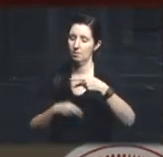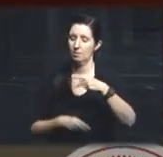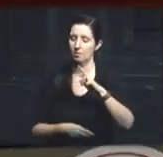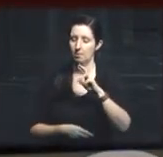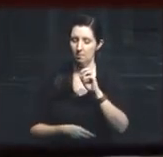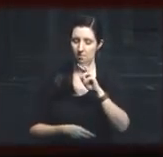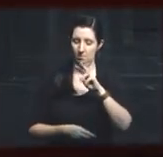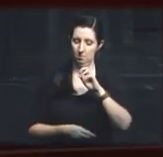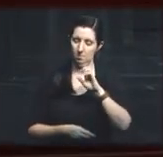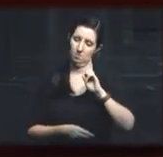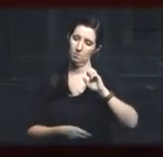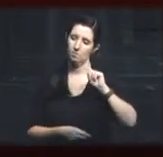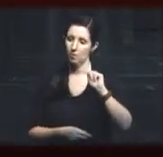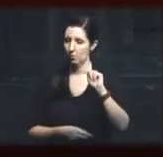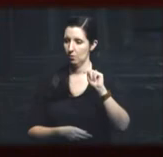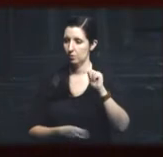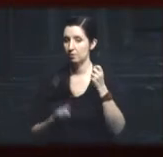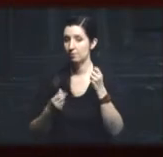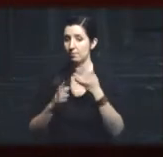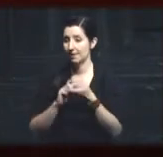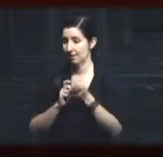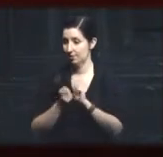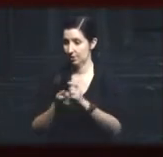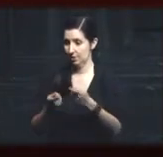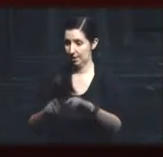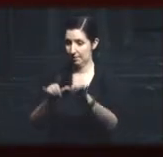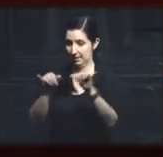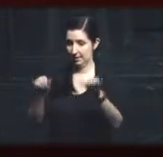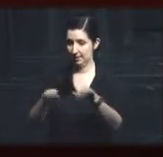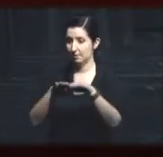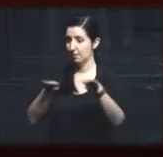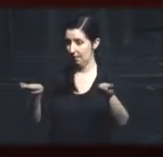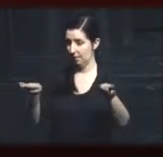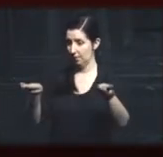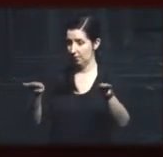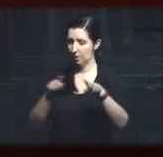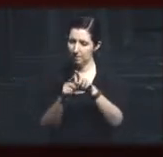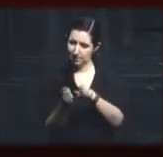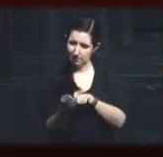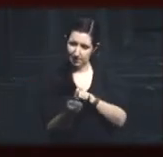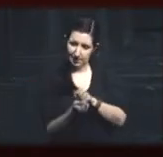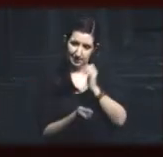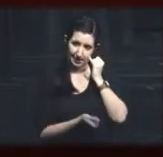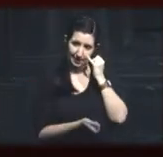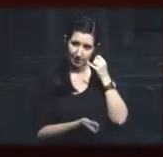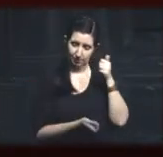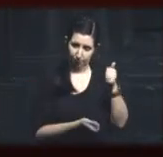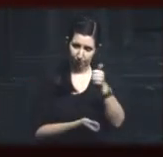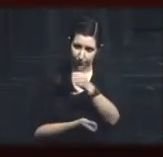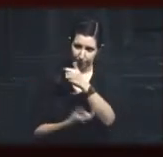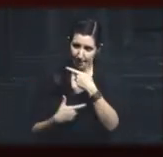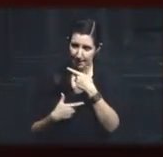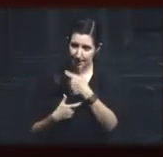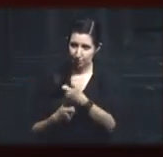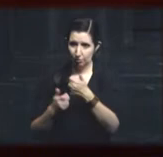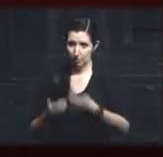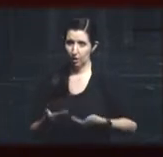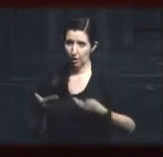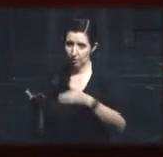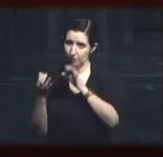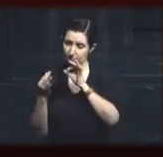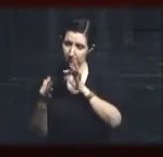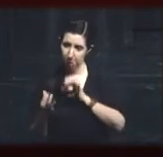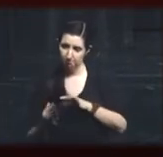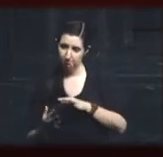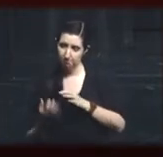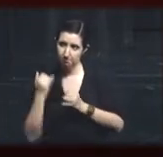And so a number of changes at the system level, but in particular, if you're interested in offering input around